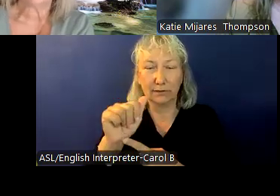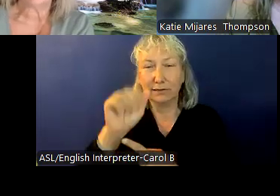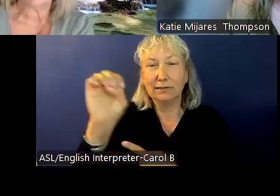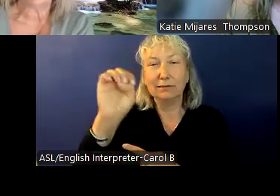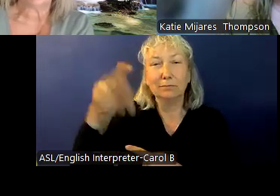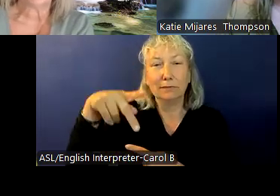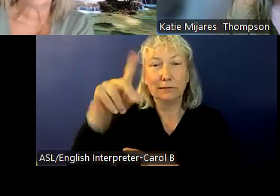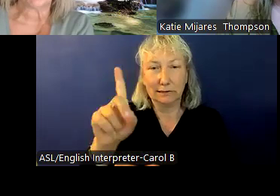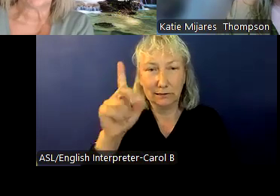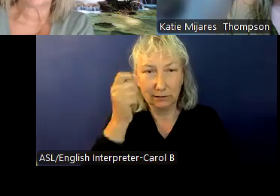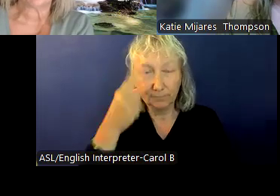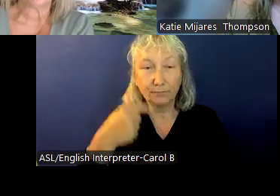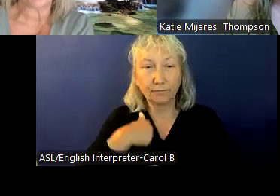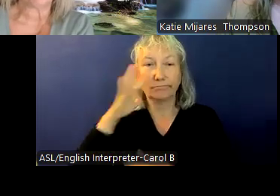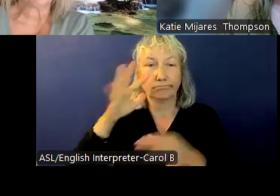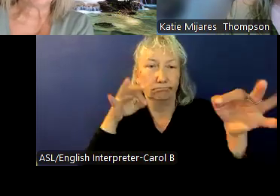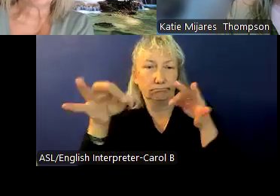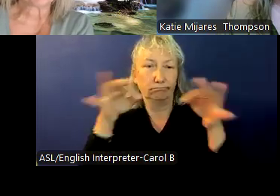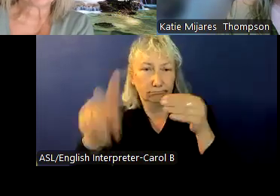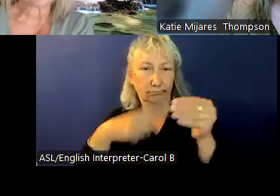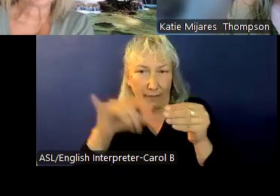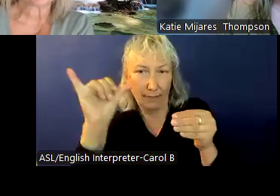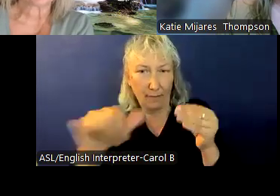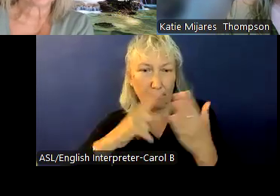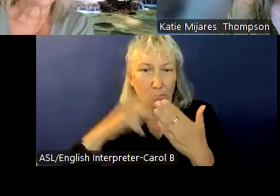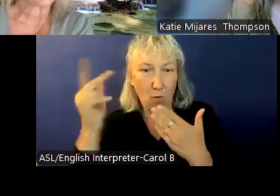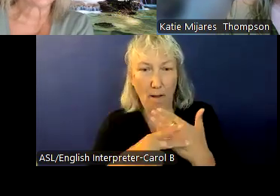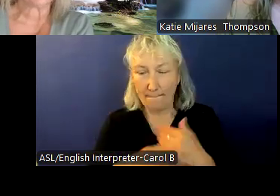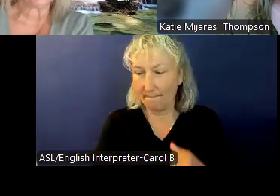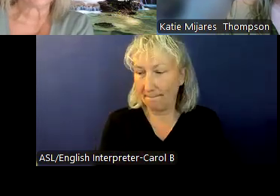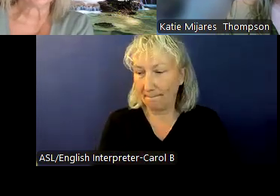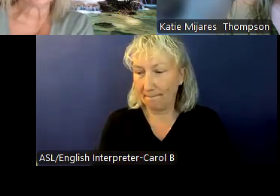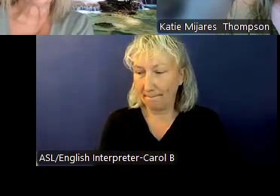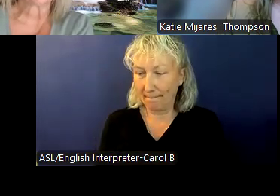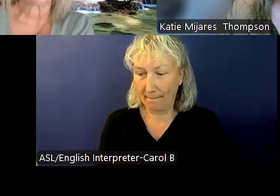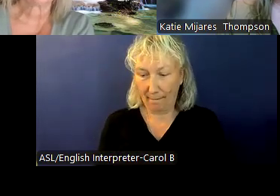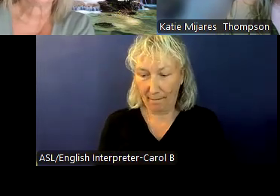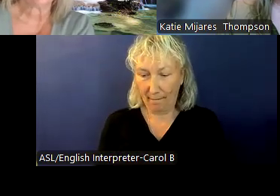with a little bit of history about the program. Next slide, please.